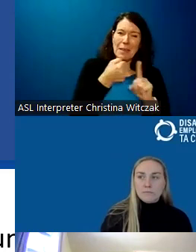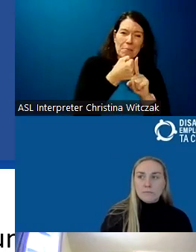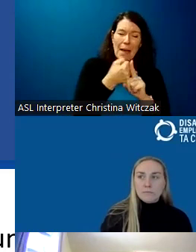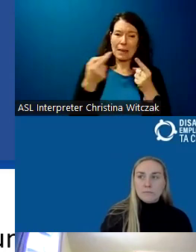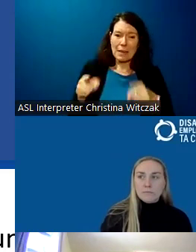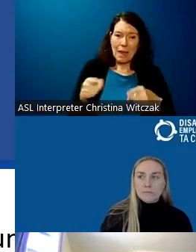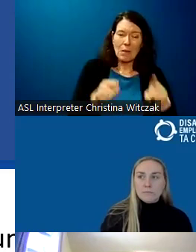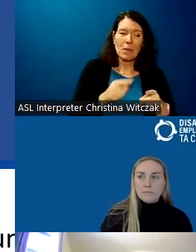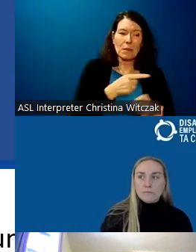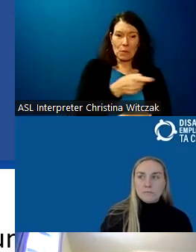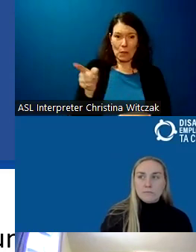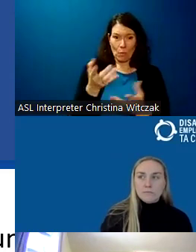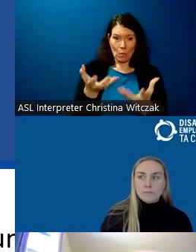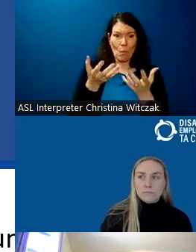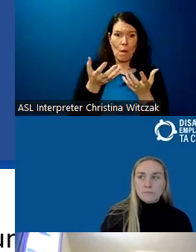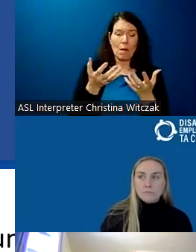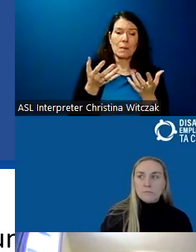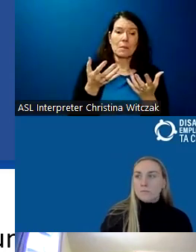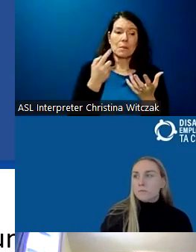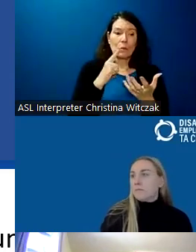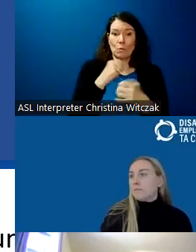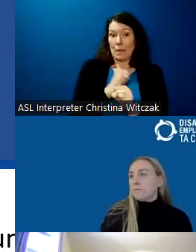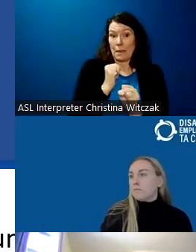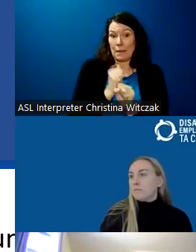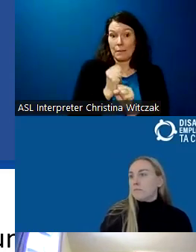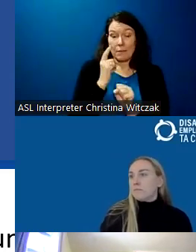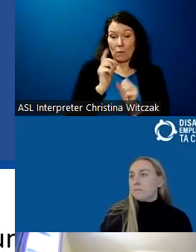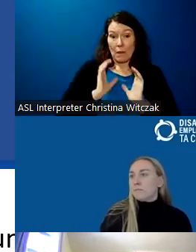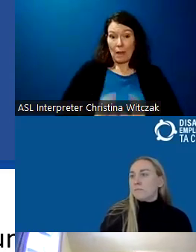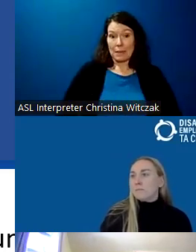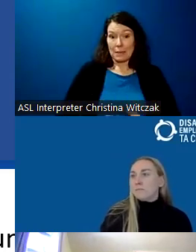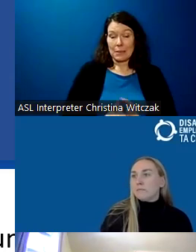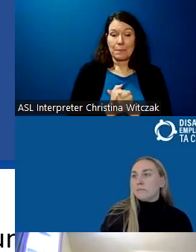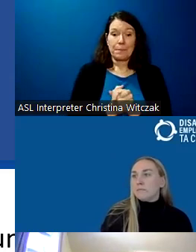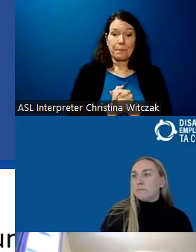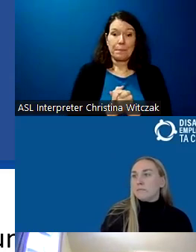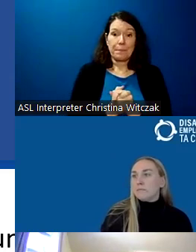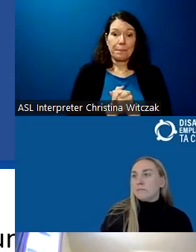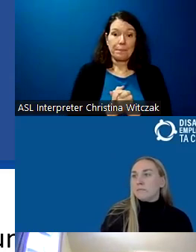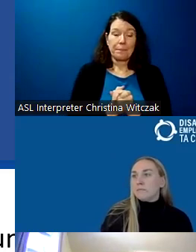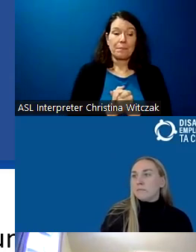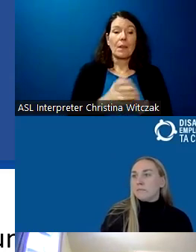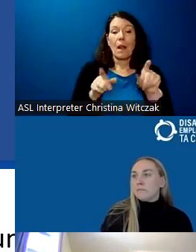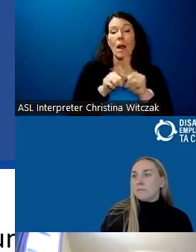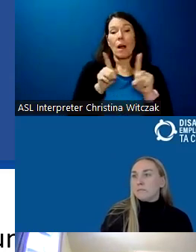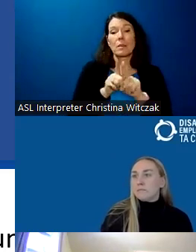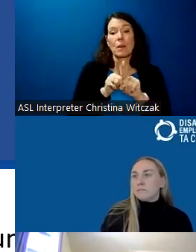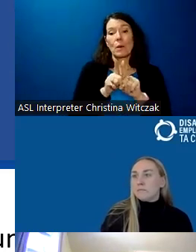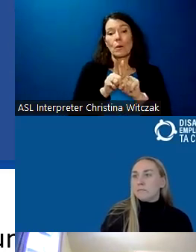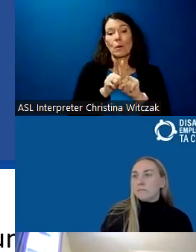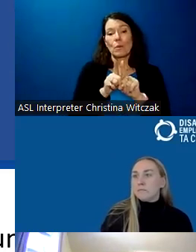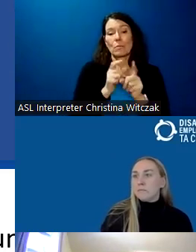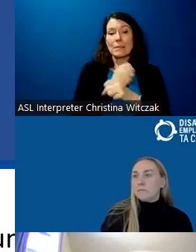outcomes that you really want to produce as you seek to develop your plans. This is also a very